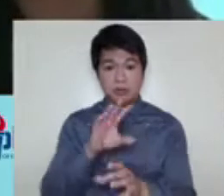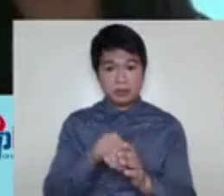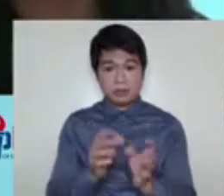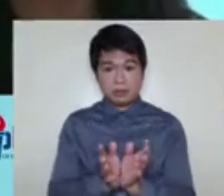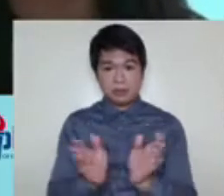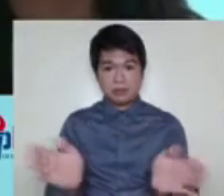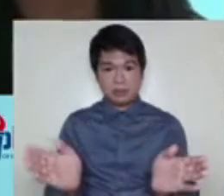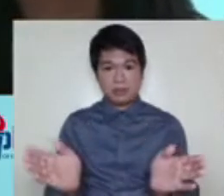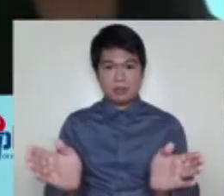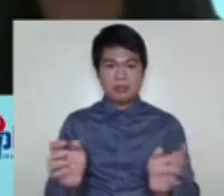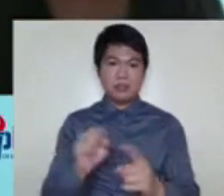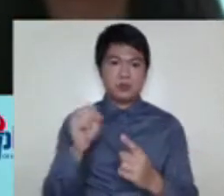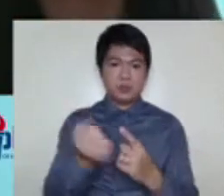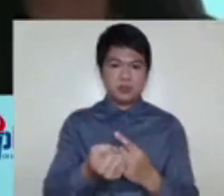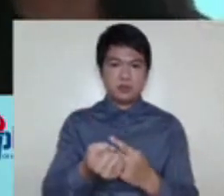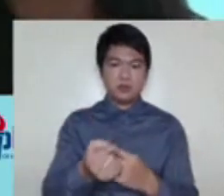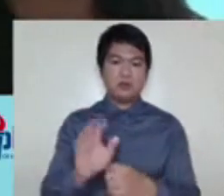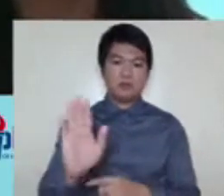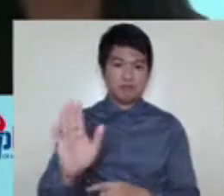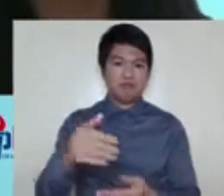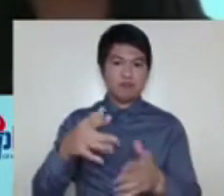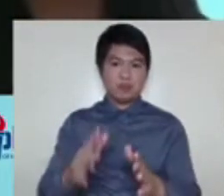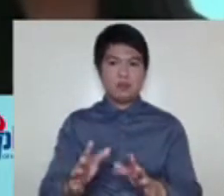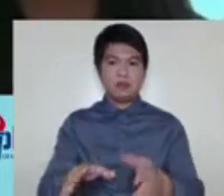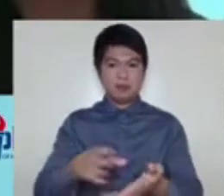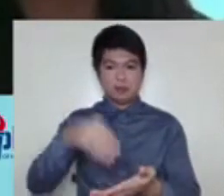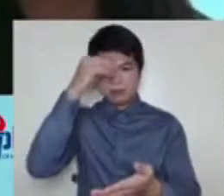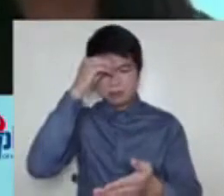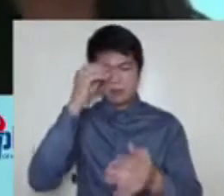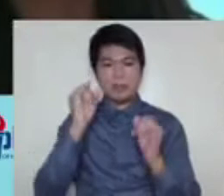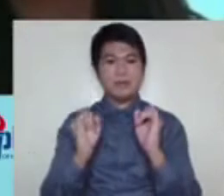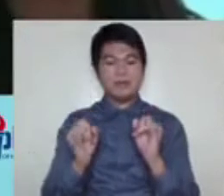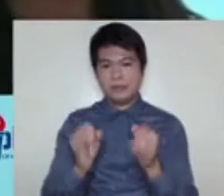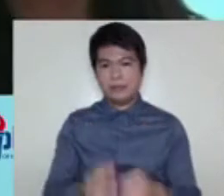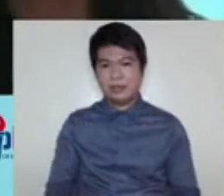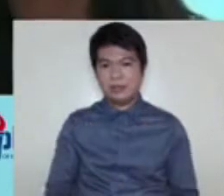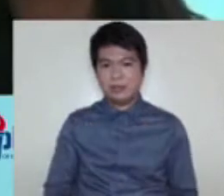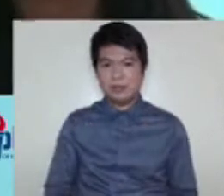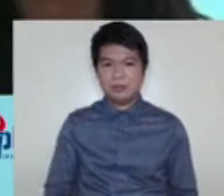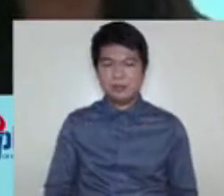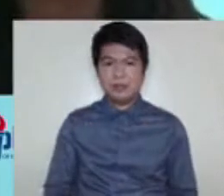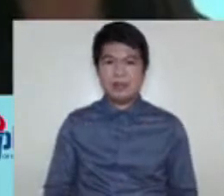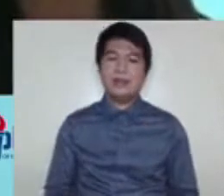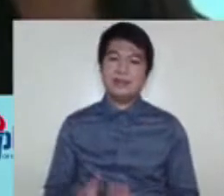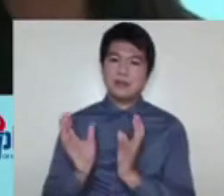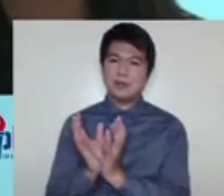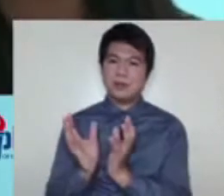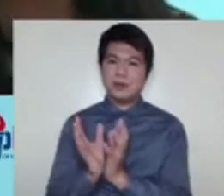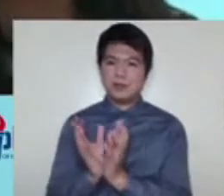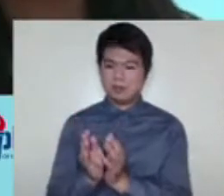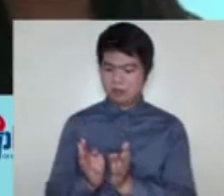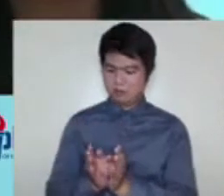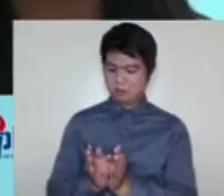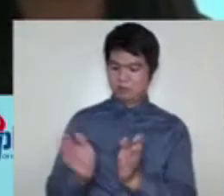learners learn from instruction. And lastly, when we talk about community or wider school community, this refers to